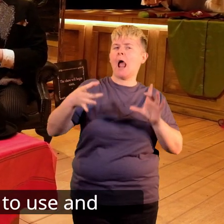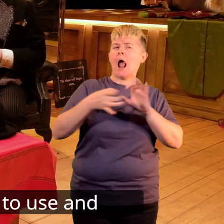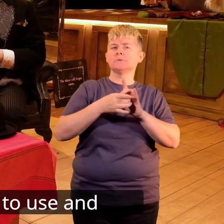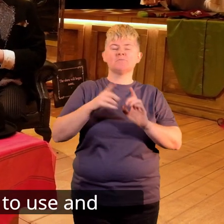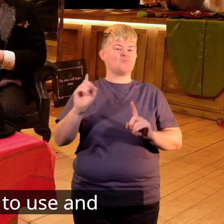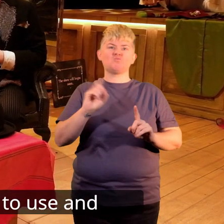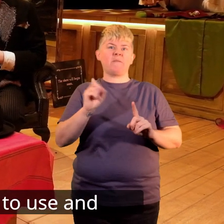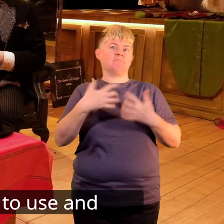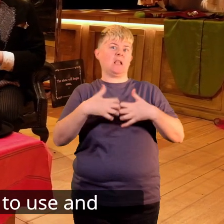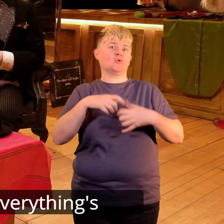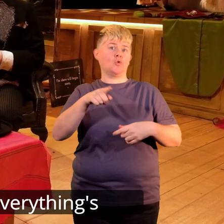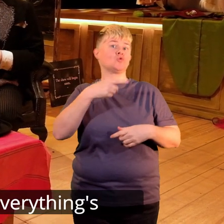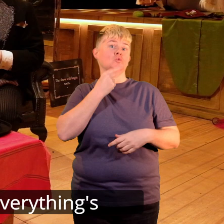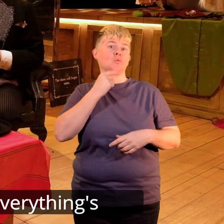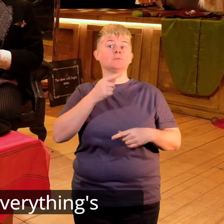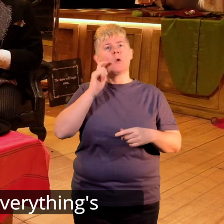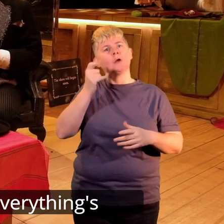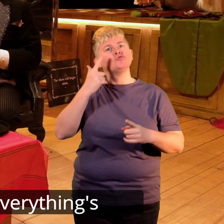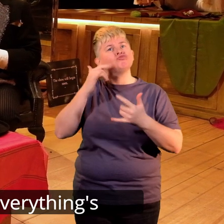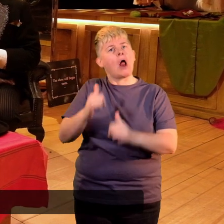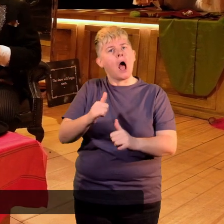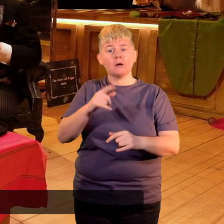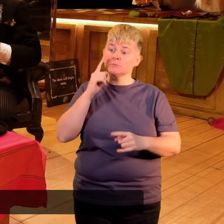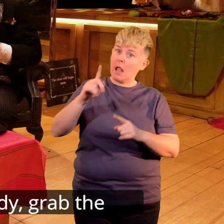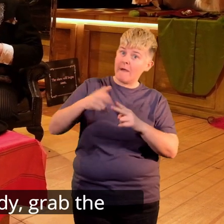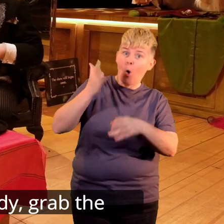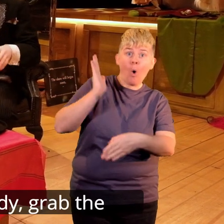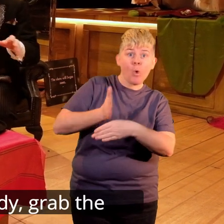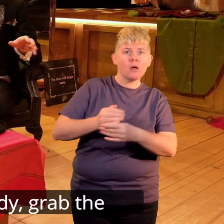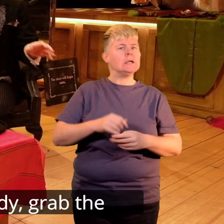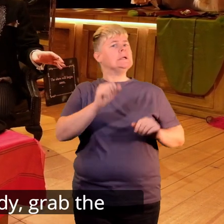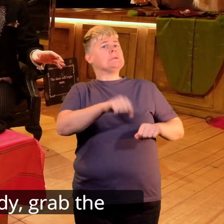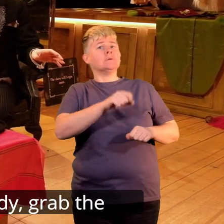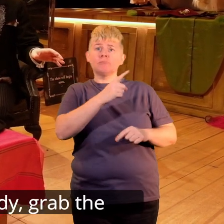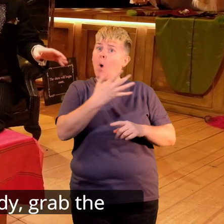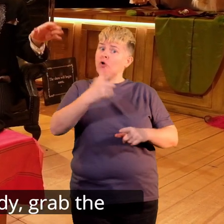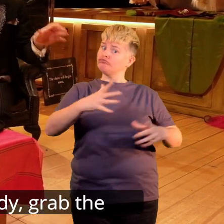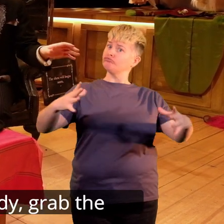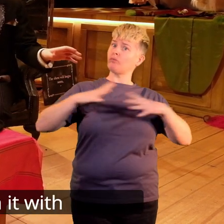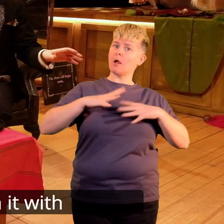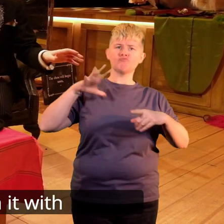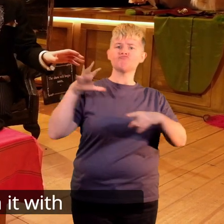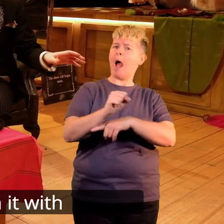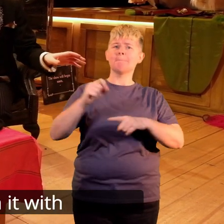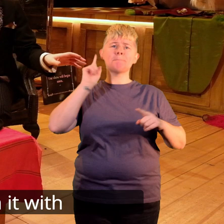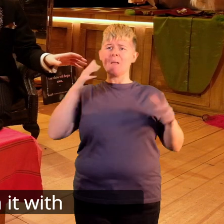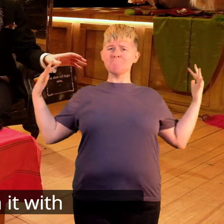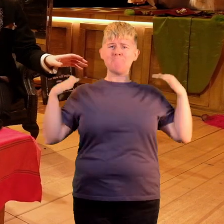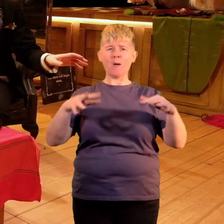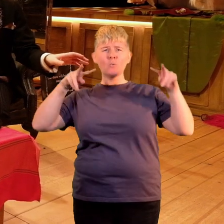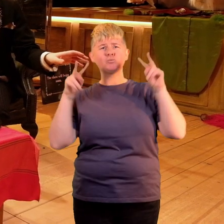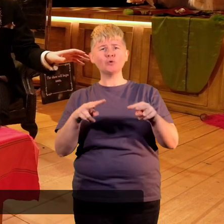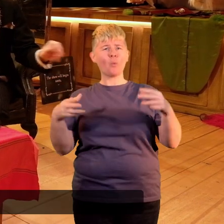link on whatever device you're going to use and have a trial go to make sure everything's working. Yes, and then once you're ready, grab the people you want to watch it